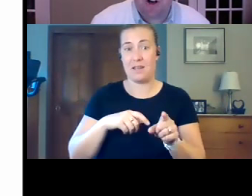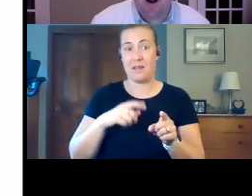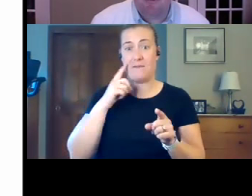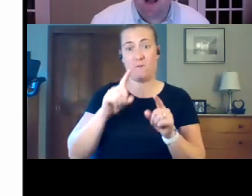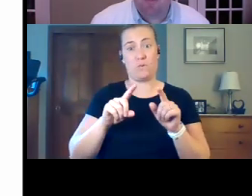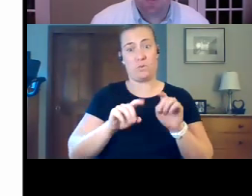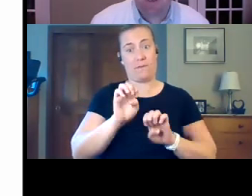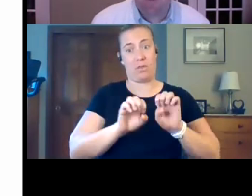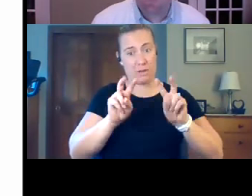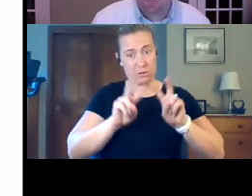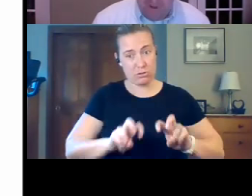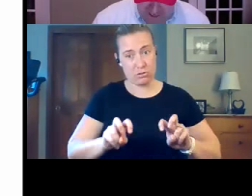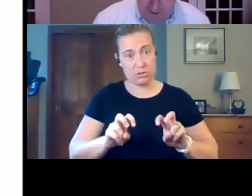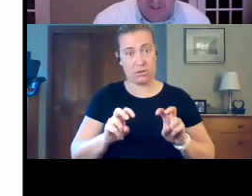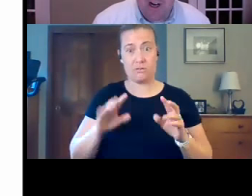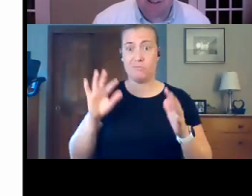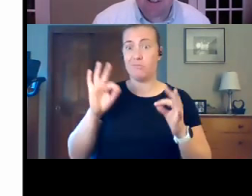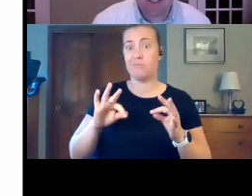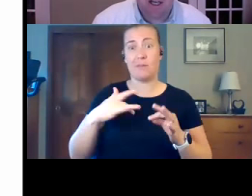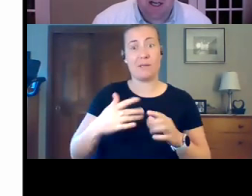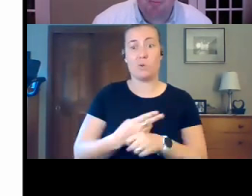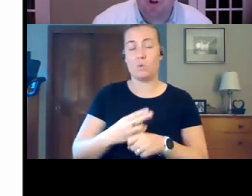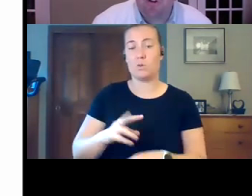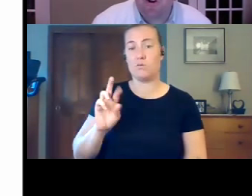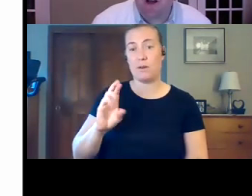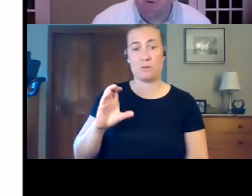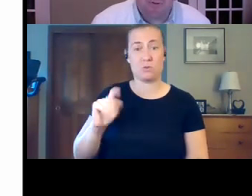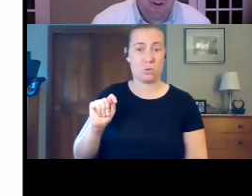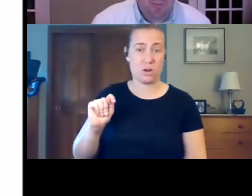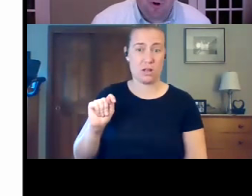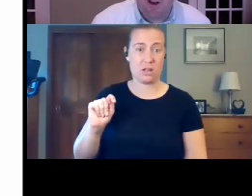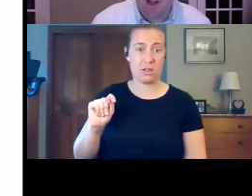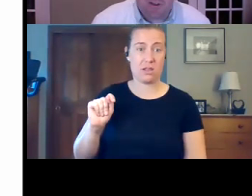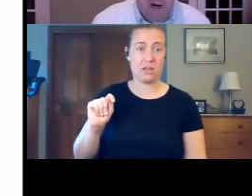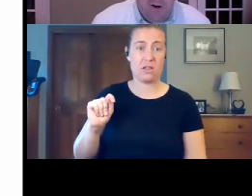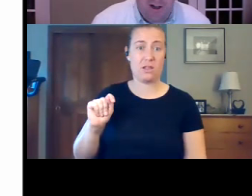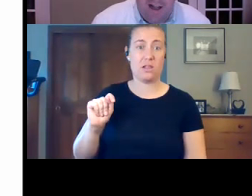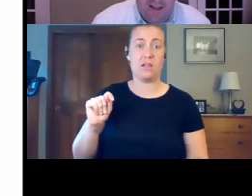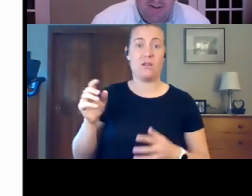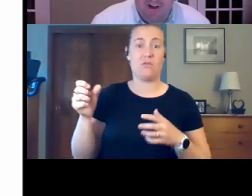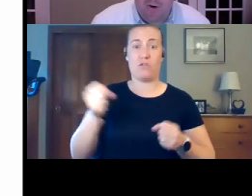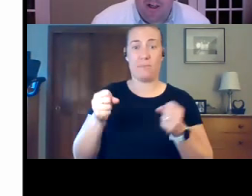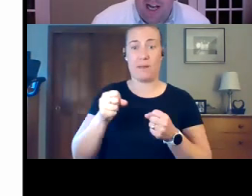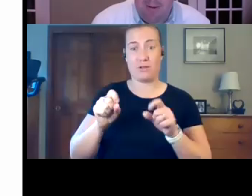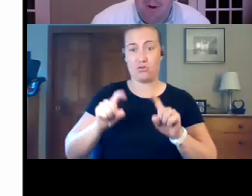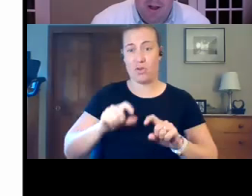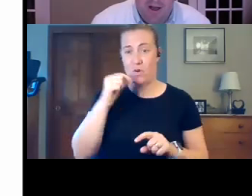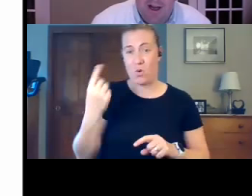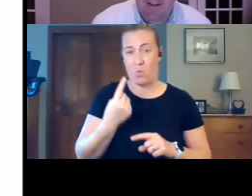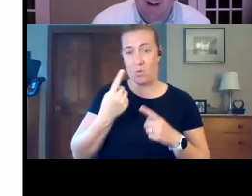evaluations are randomized trials or cluster randomized trials. But we know that they're not always feasible. And Hendricks, Brown, and colleagues have done a great